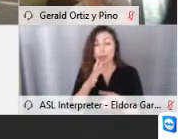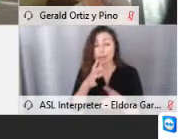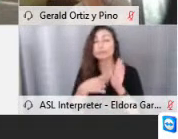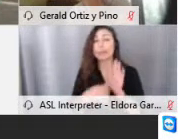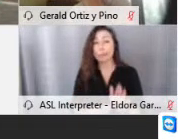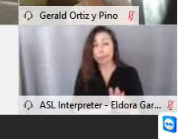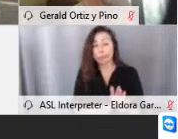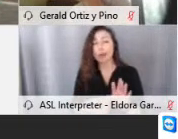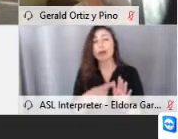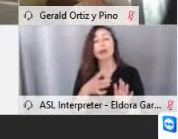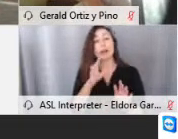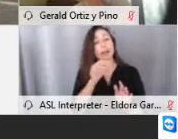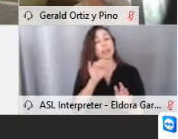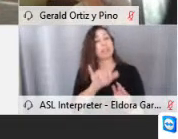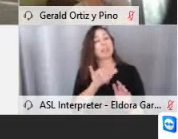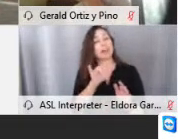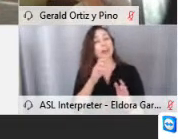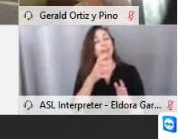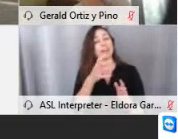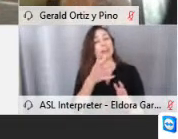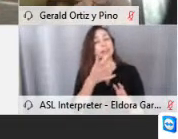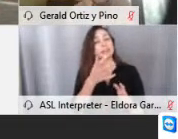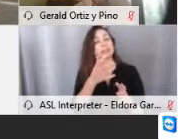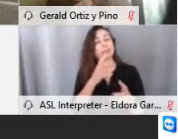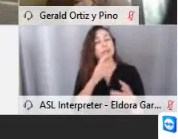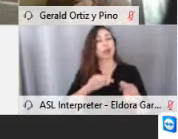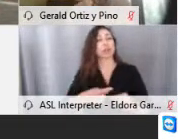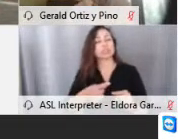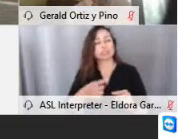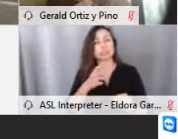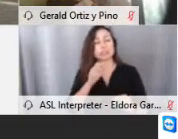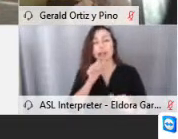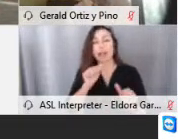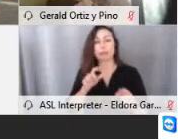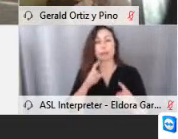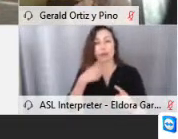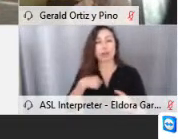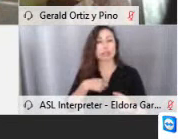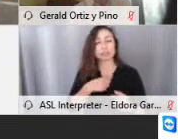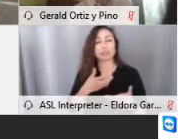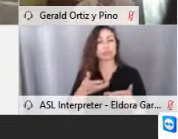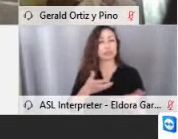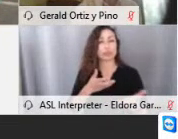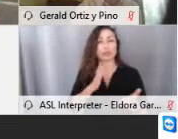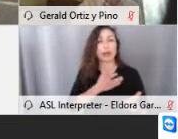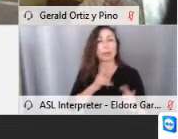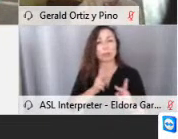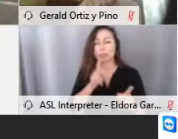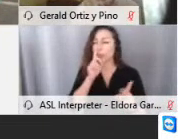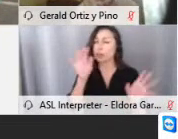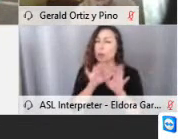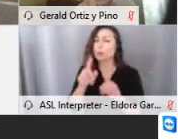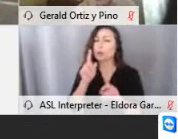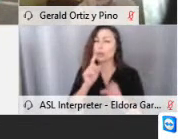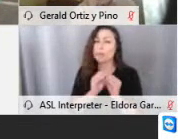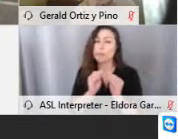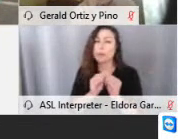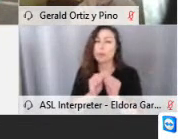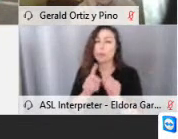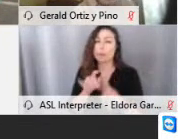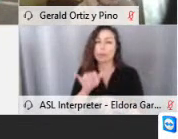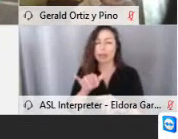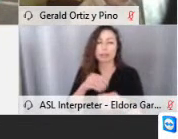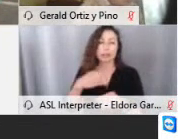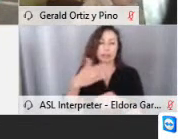then that takes away from our ability to serve more people. So we're on this. It's important. And you'll be hearing more and more about it in the